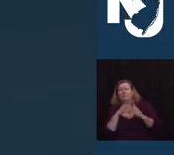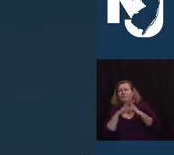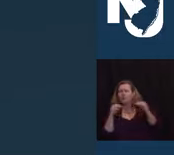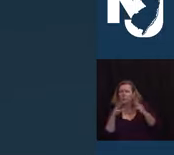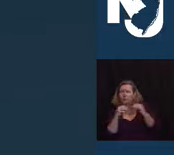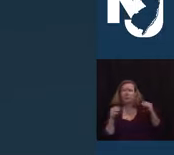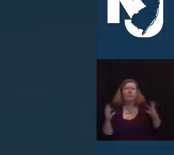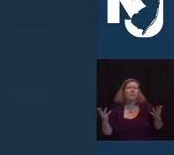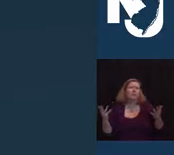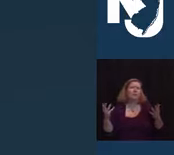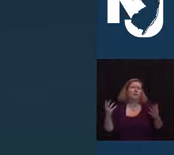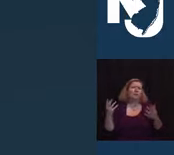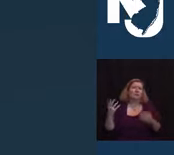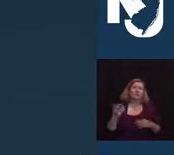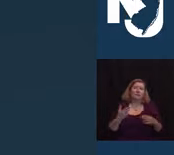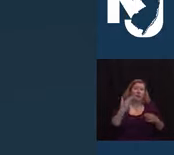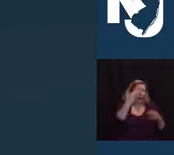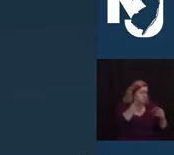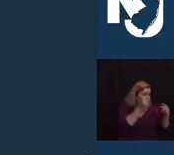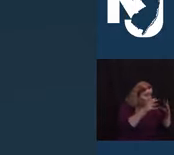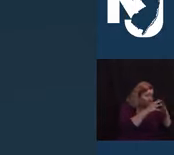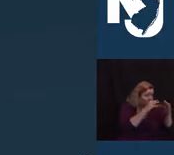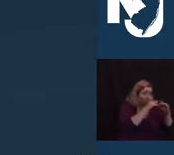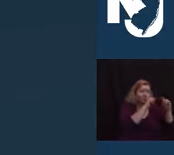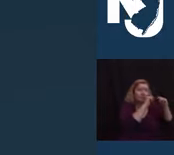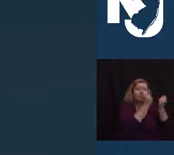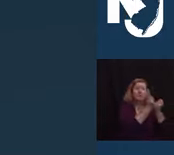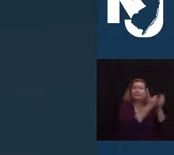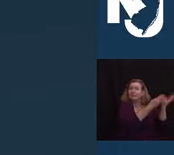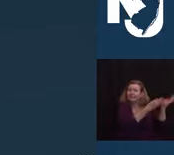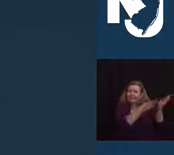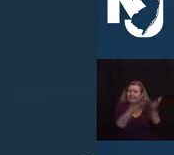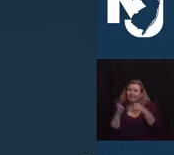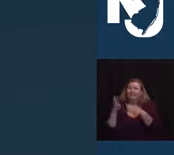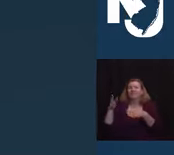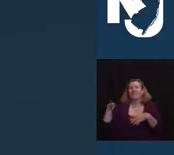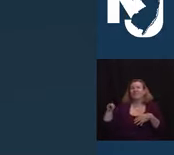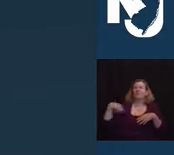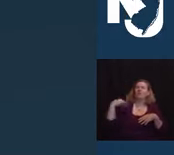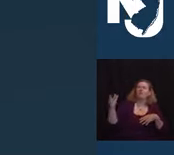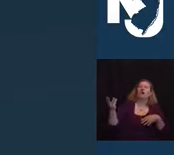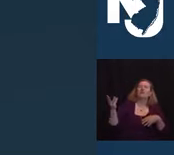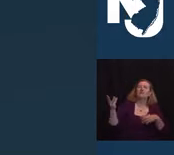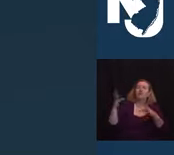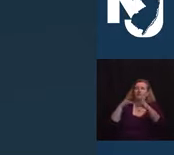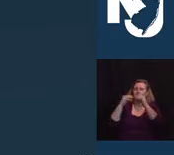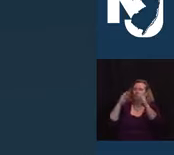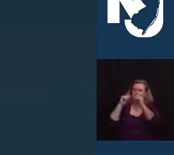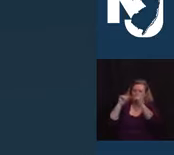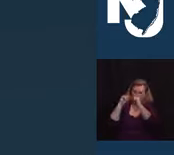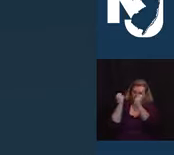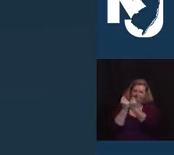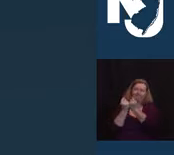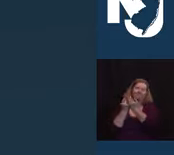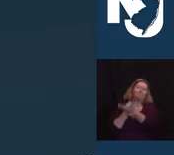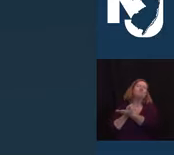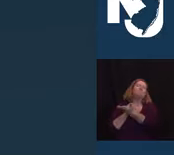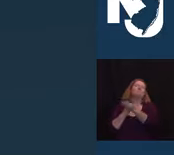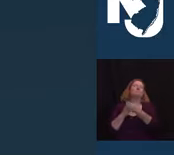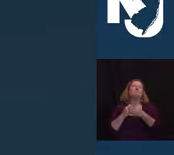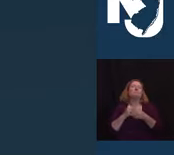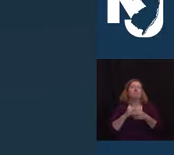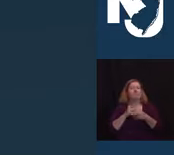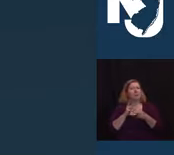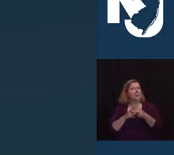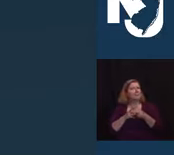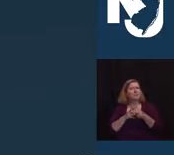High Bulldogs all the way to the Washington football team, which at one of these years will get a new nickname, is